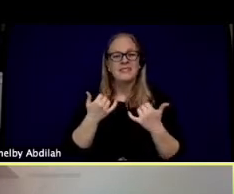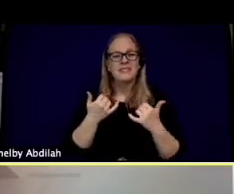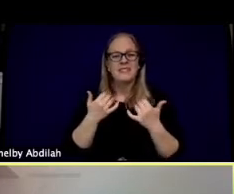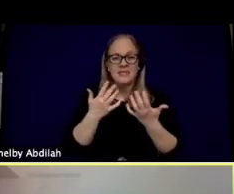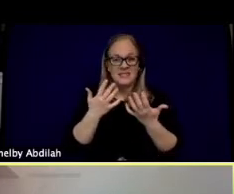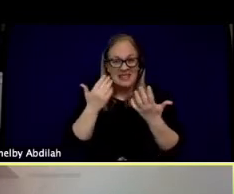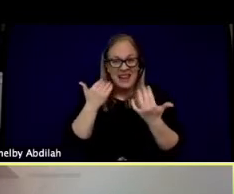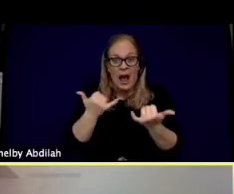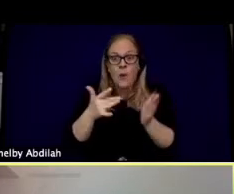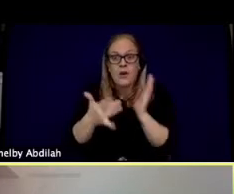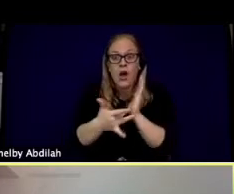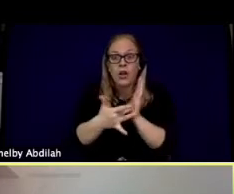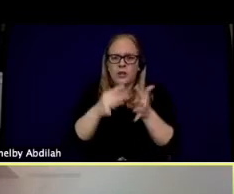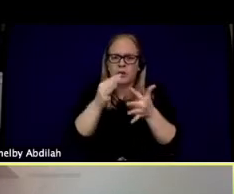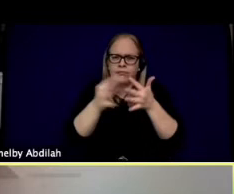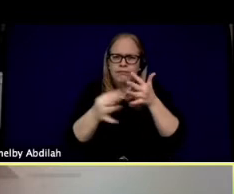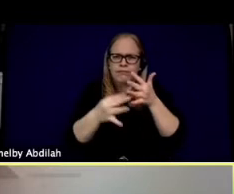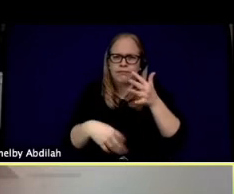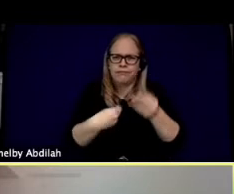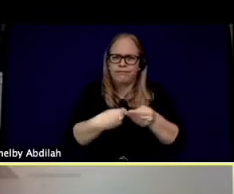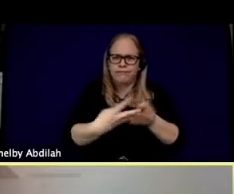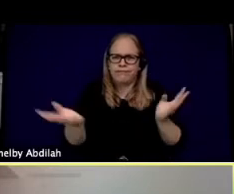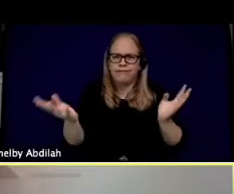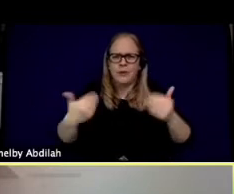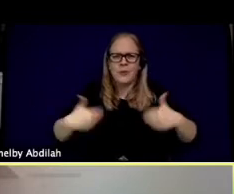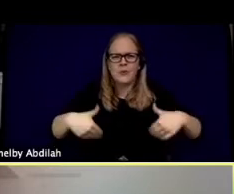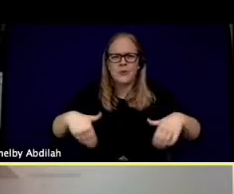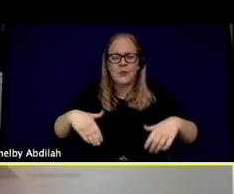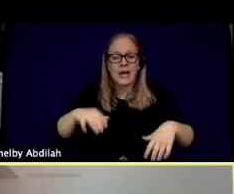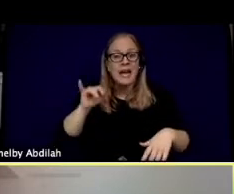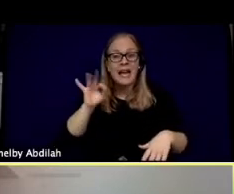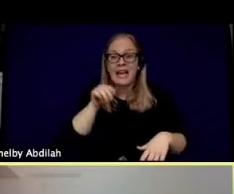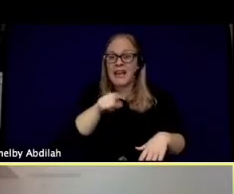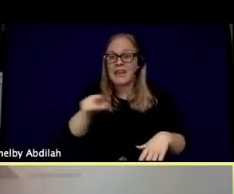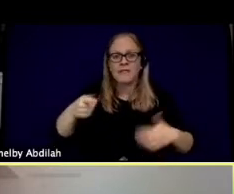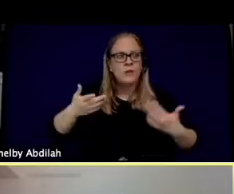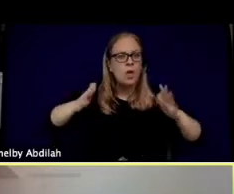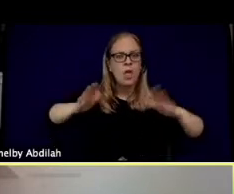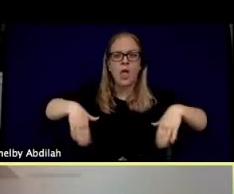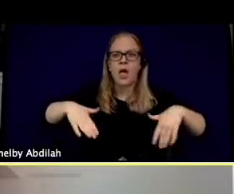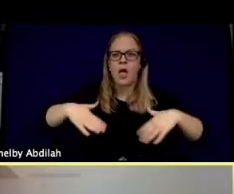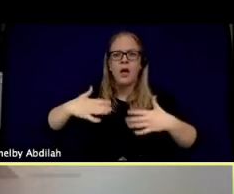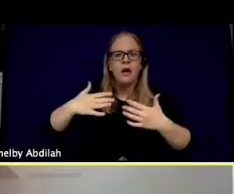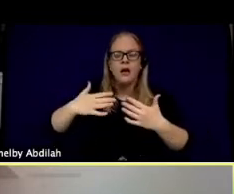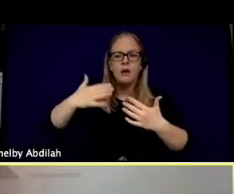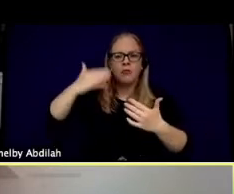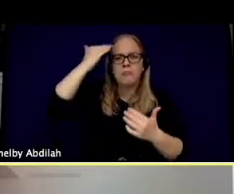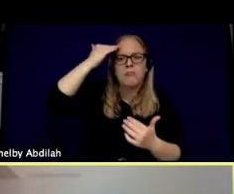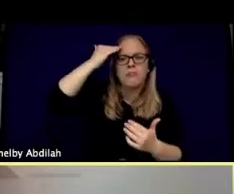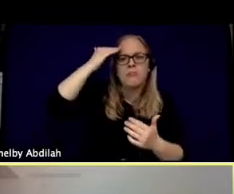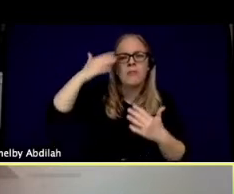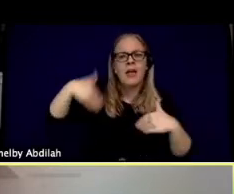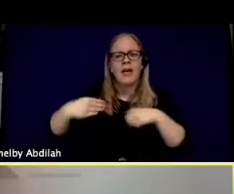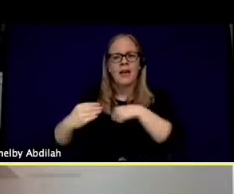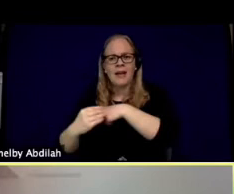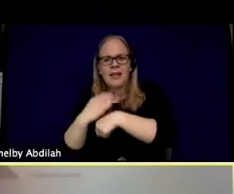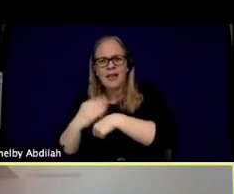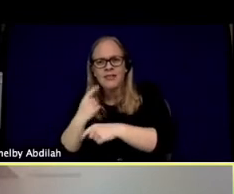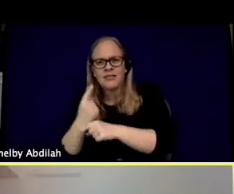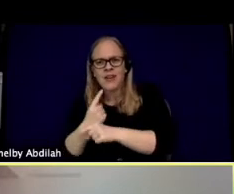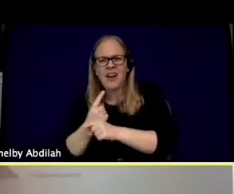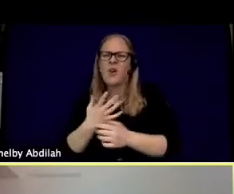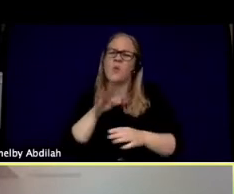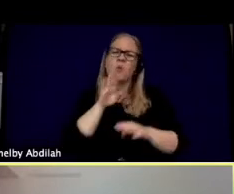in technology that if you don't have the proper guidance, then it can result in frustration,